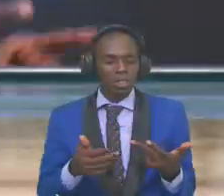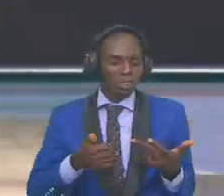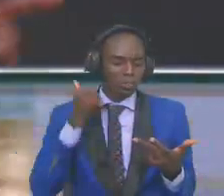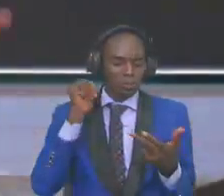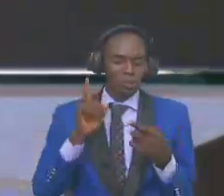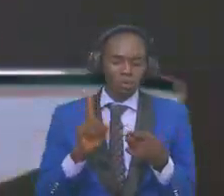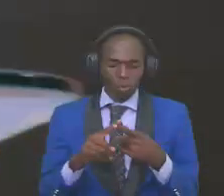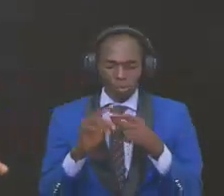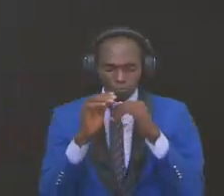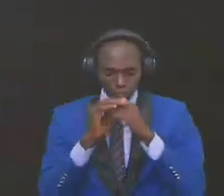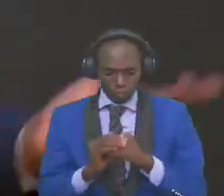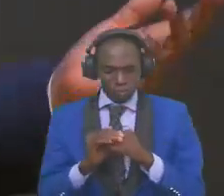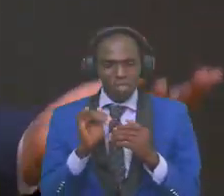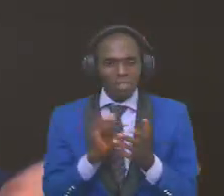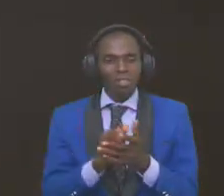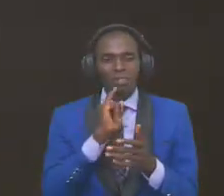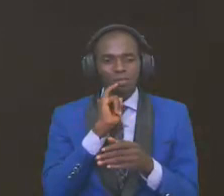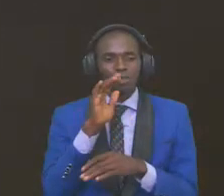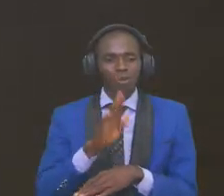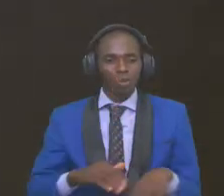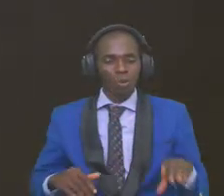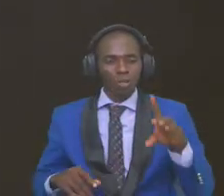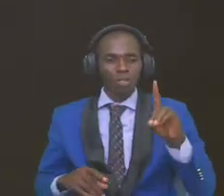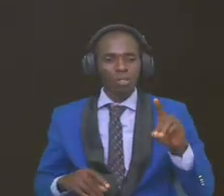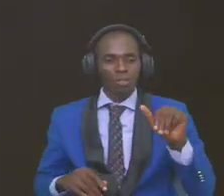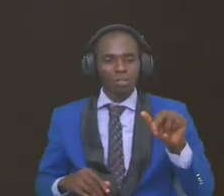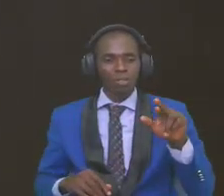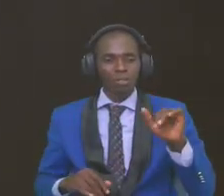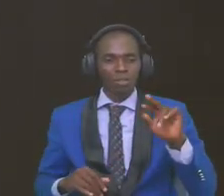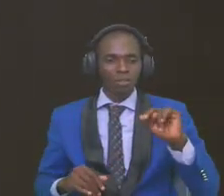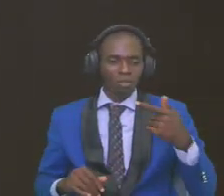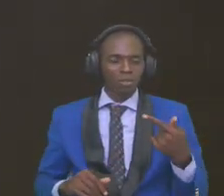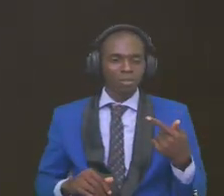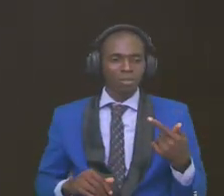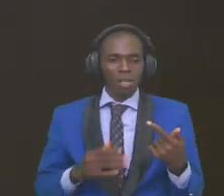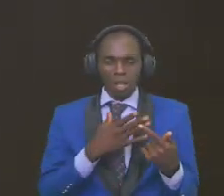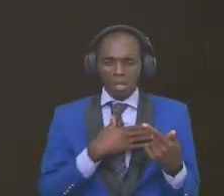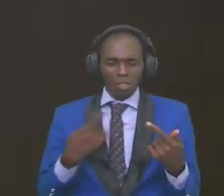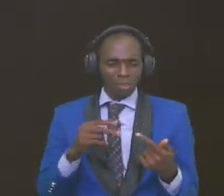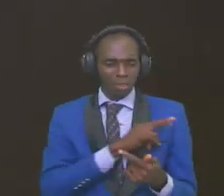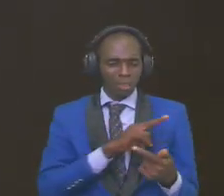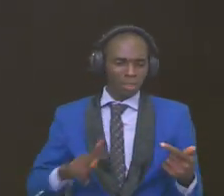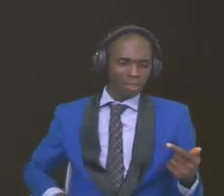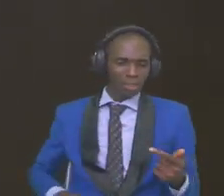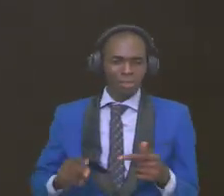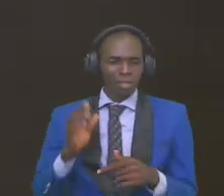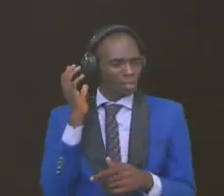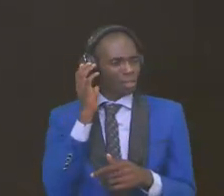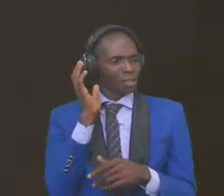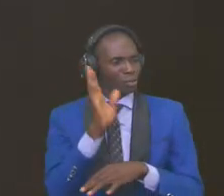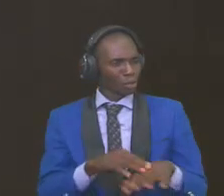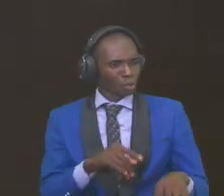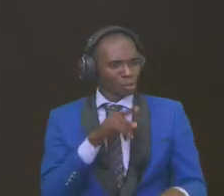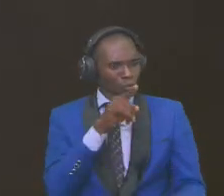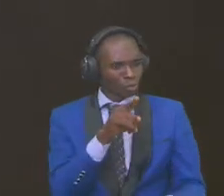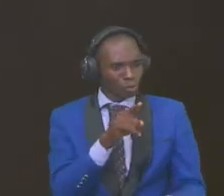is daring. And then Nebuchadnezzar called them and said, what am I hearing of you, that you'll not bow